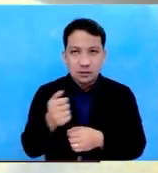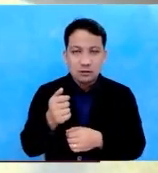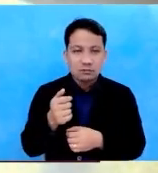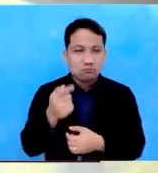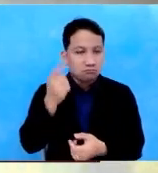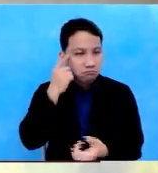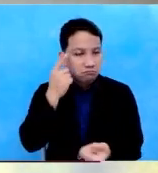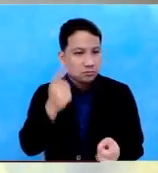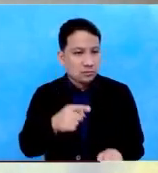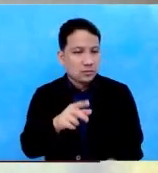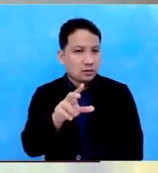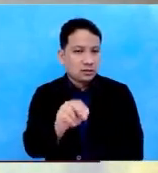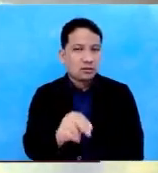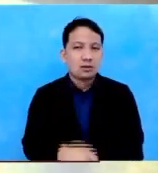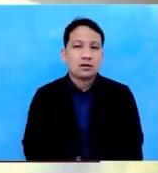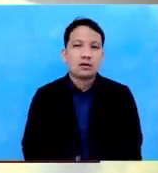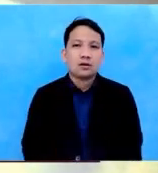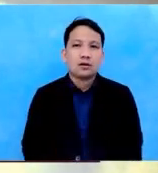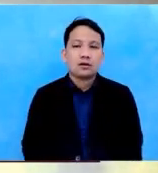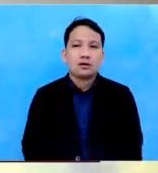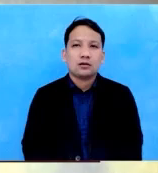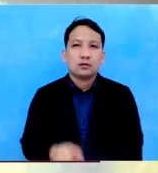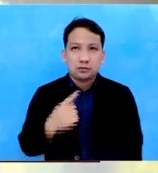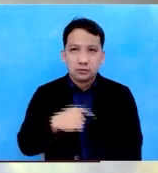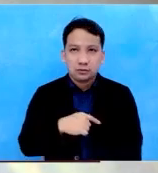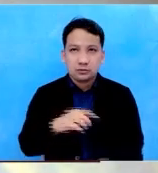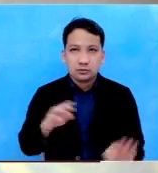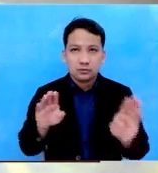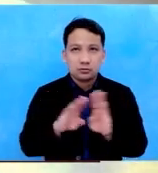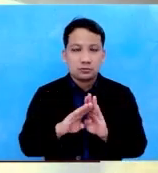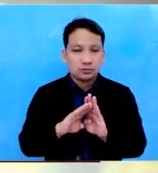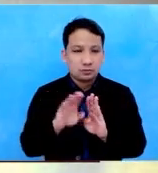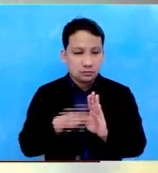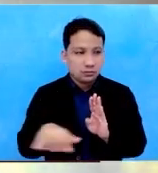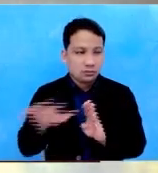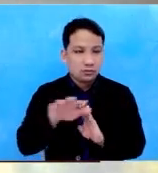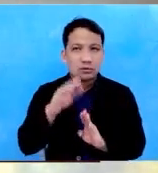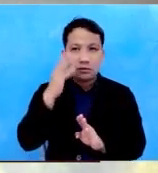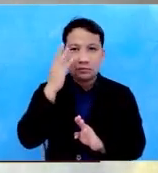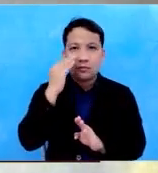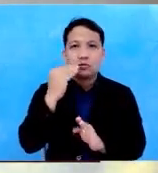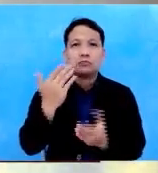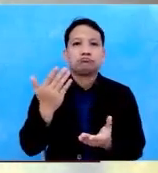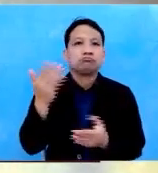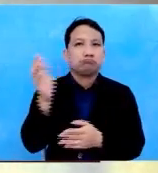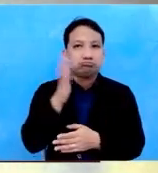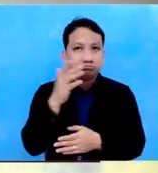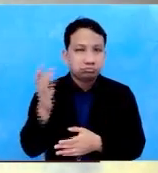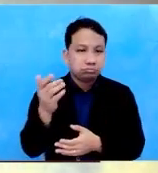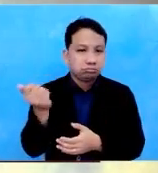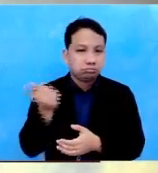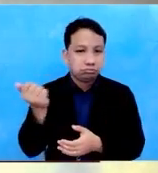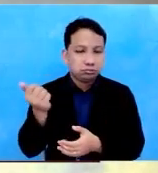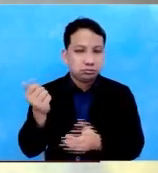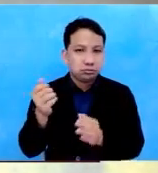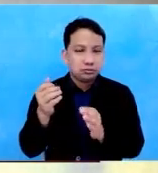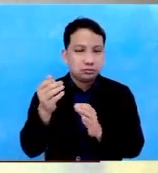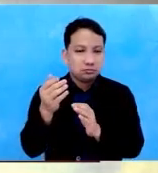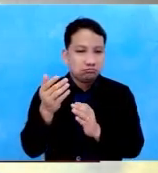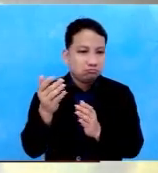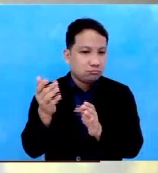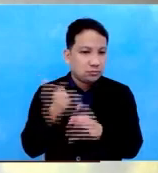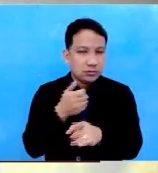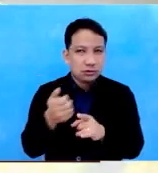No. Will I close all the red light district because there's prostitution and other forms of crime being happening there? There's a